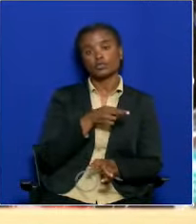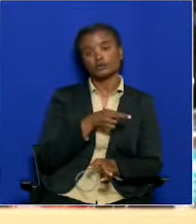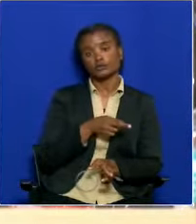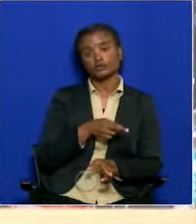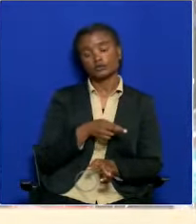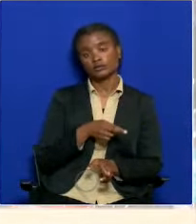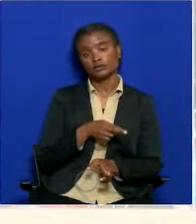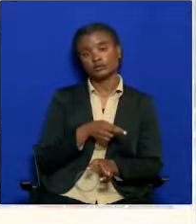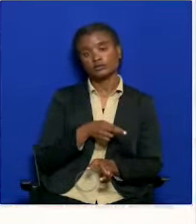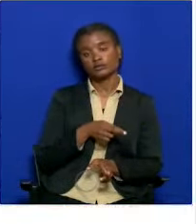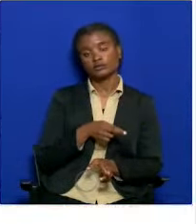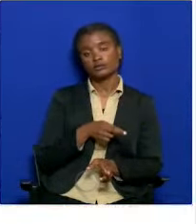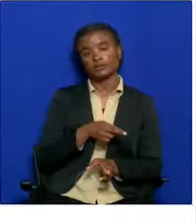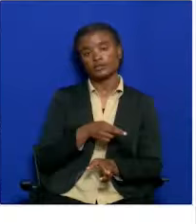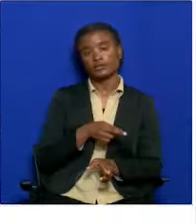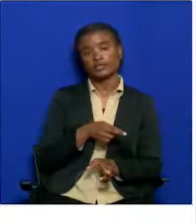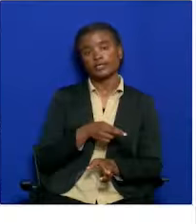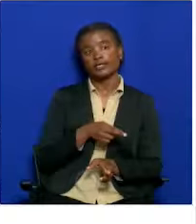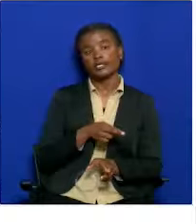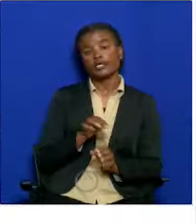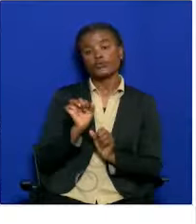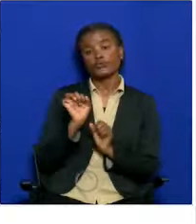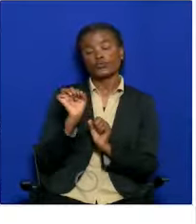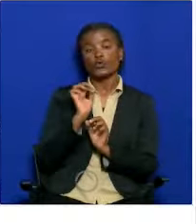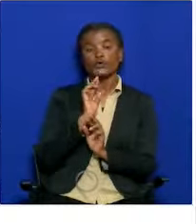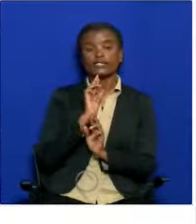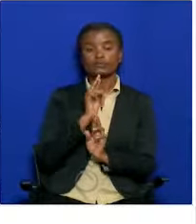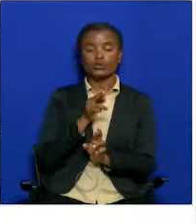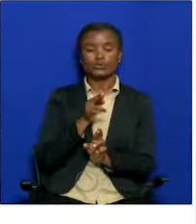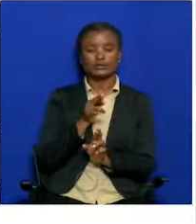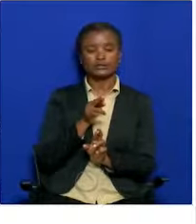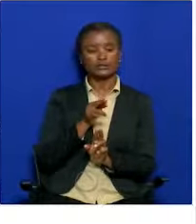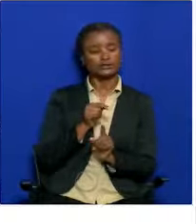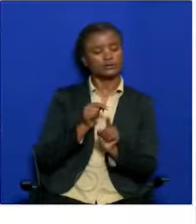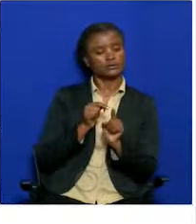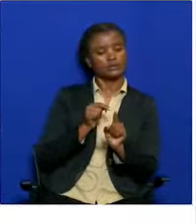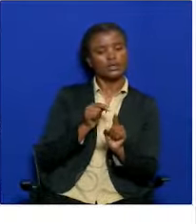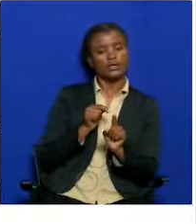and your response is, what is the amount paid?